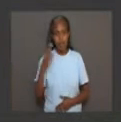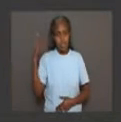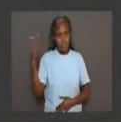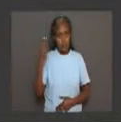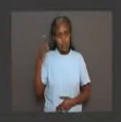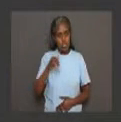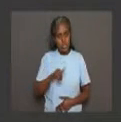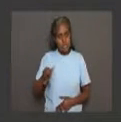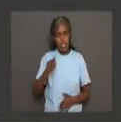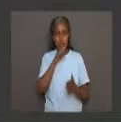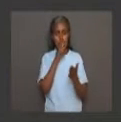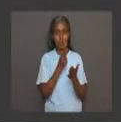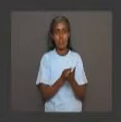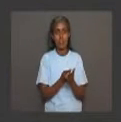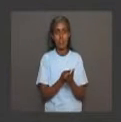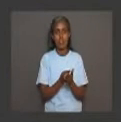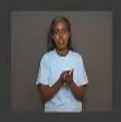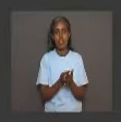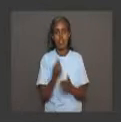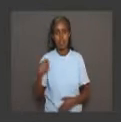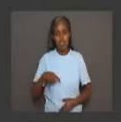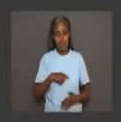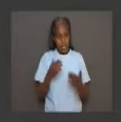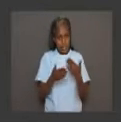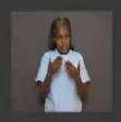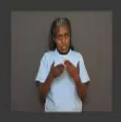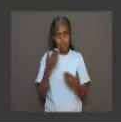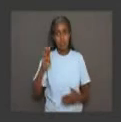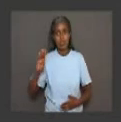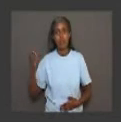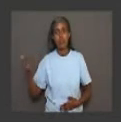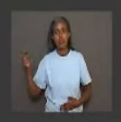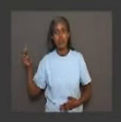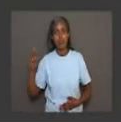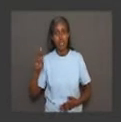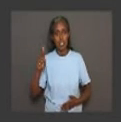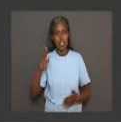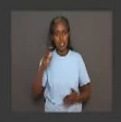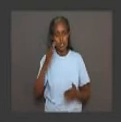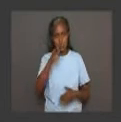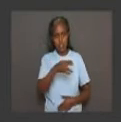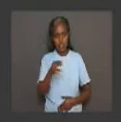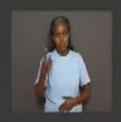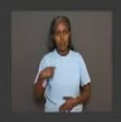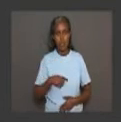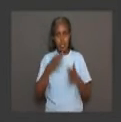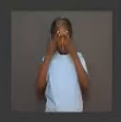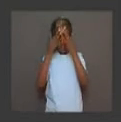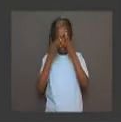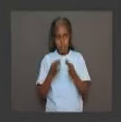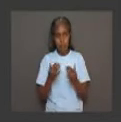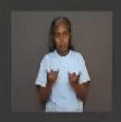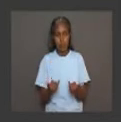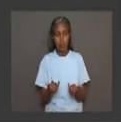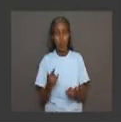Using the same data as in our simple bar chart, we can now determine